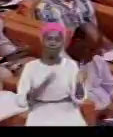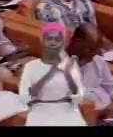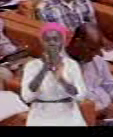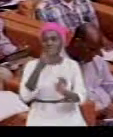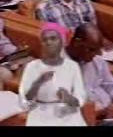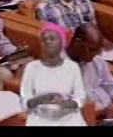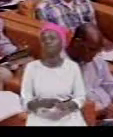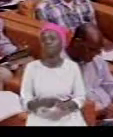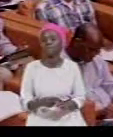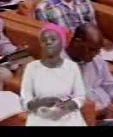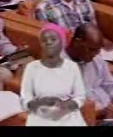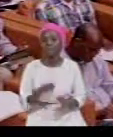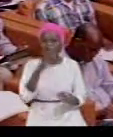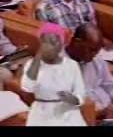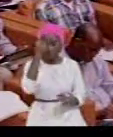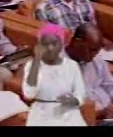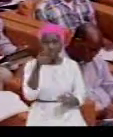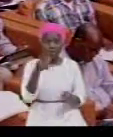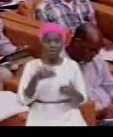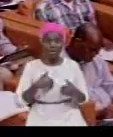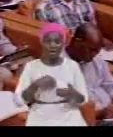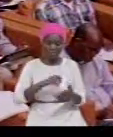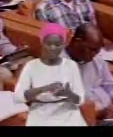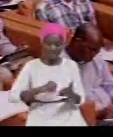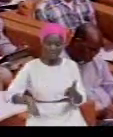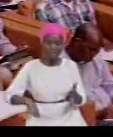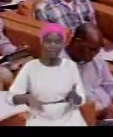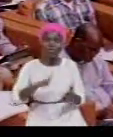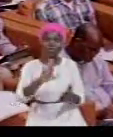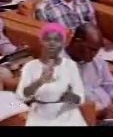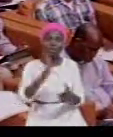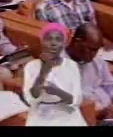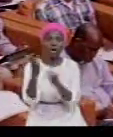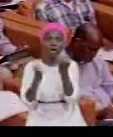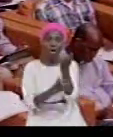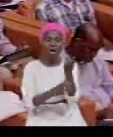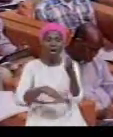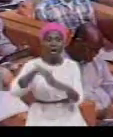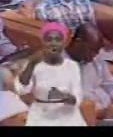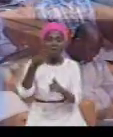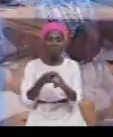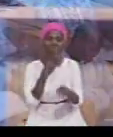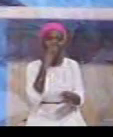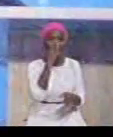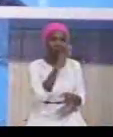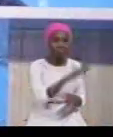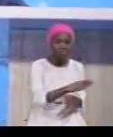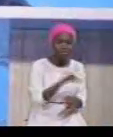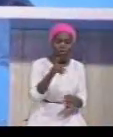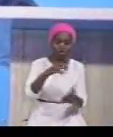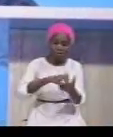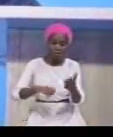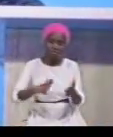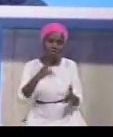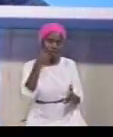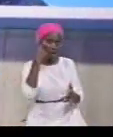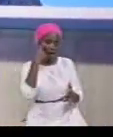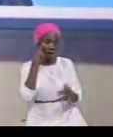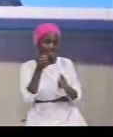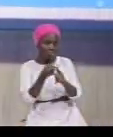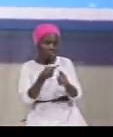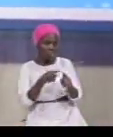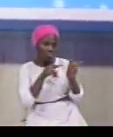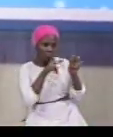your hand from evil. You removed your eyes from seeing evil. You've removed